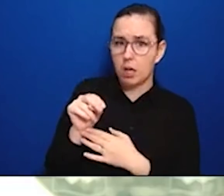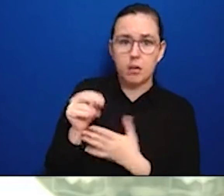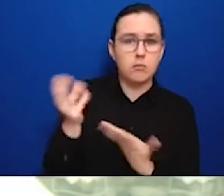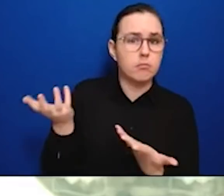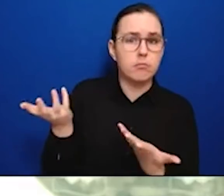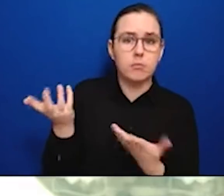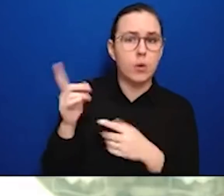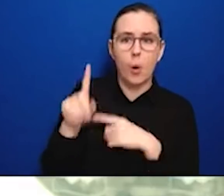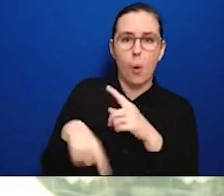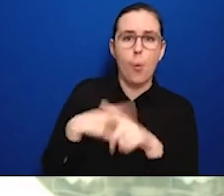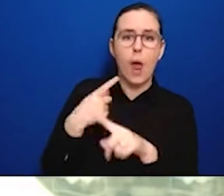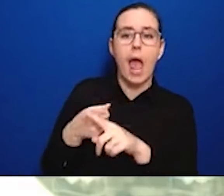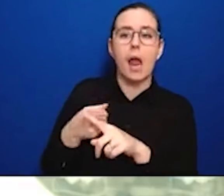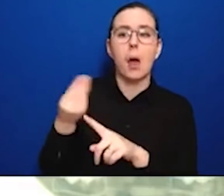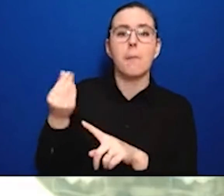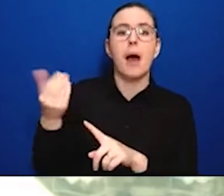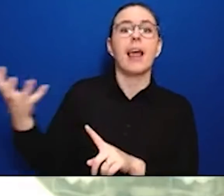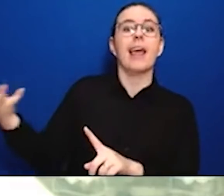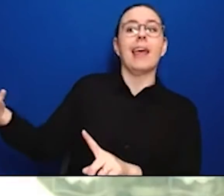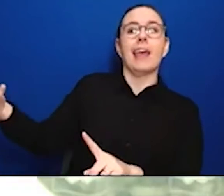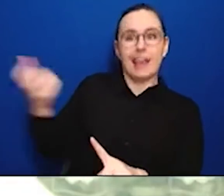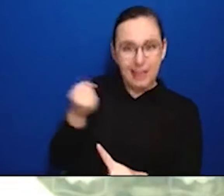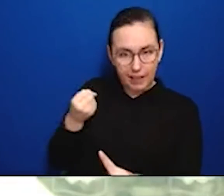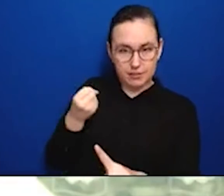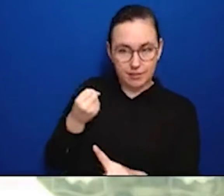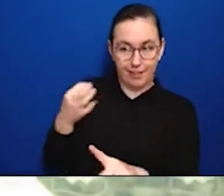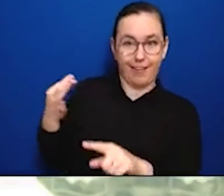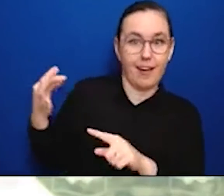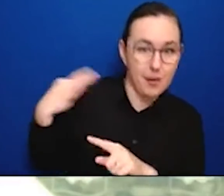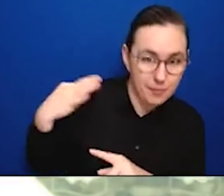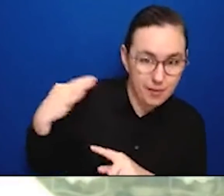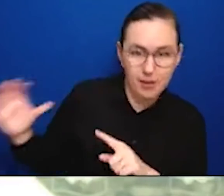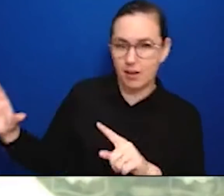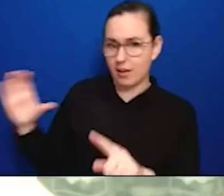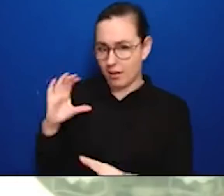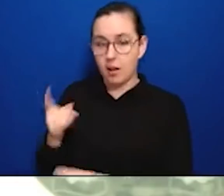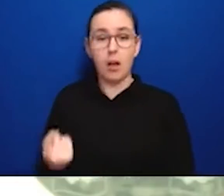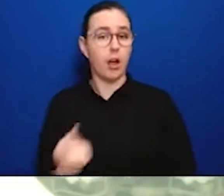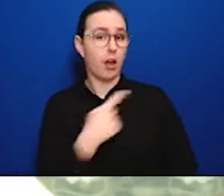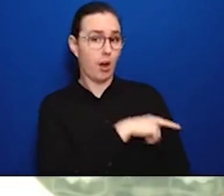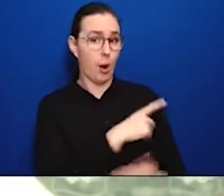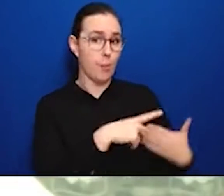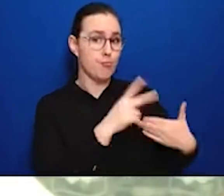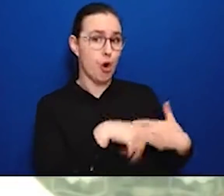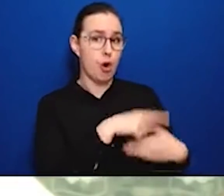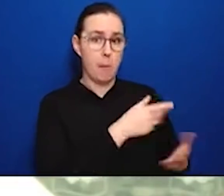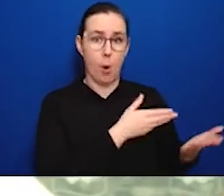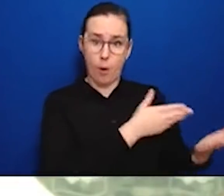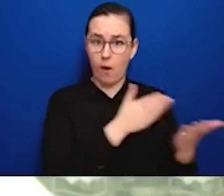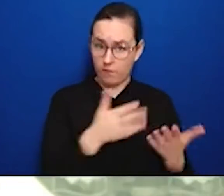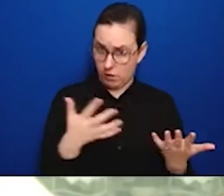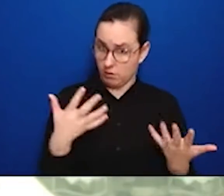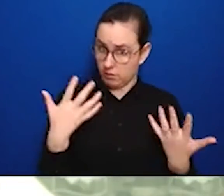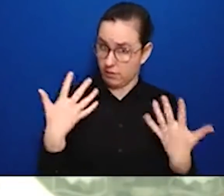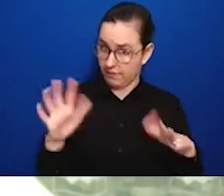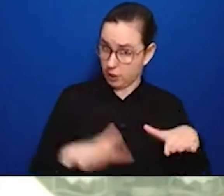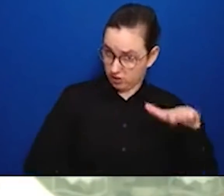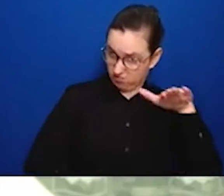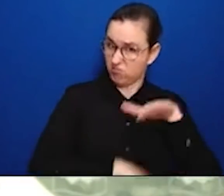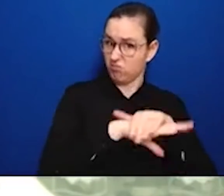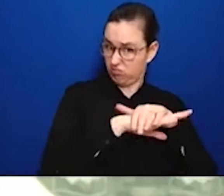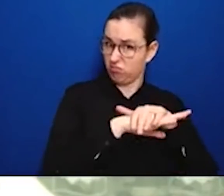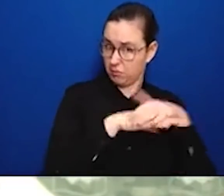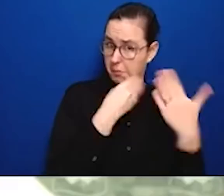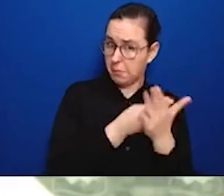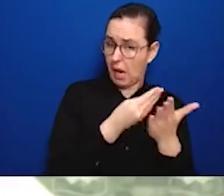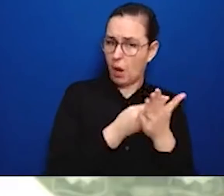just with regards to previous programs like this, were they fully utilized? Well, the previous funds